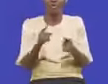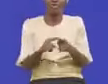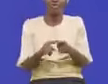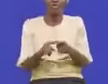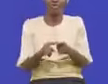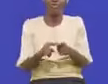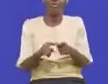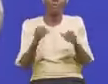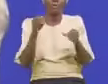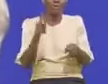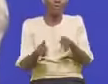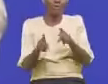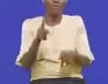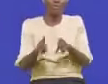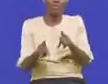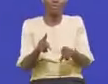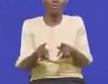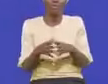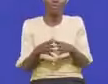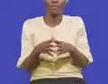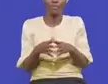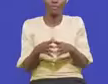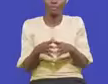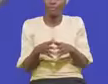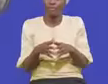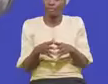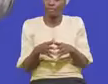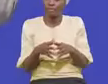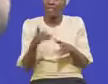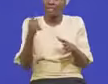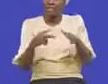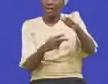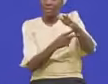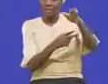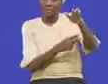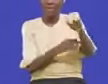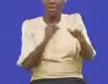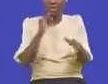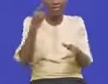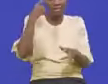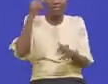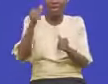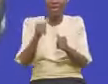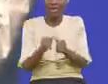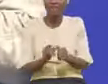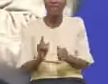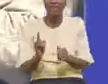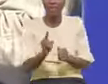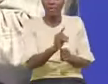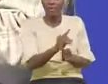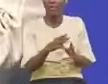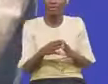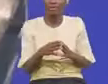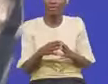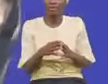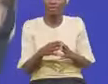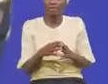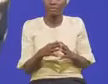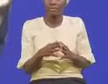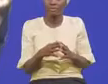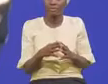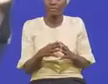Mau so dede popo na amewo. The bridge is for everyone. Ana ya otu alo po amesa meto e,